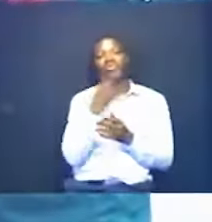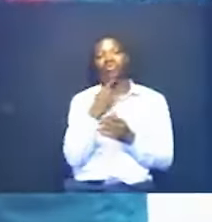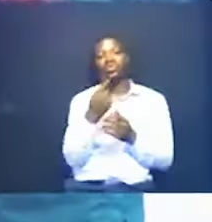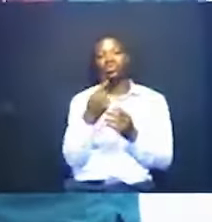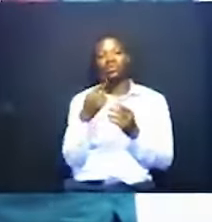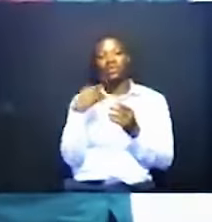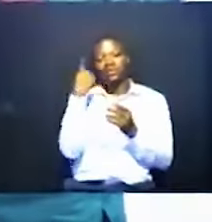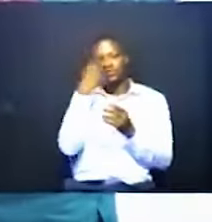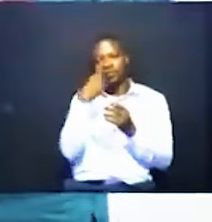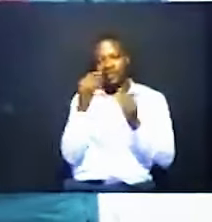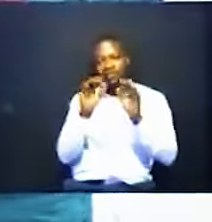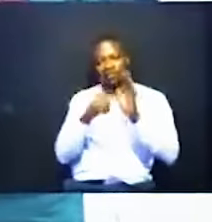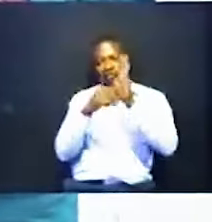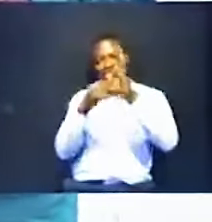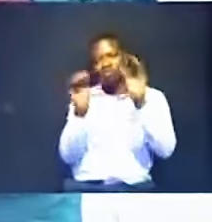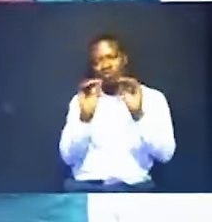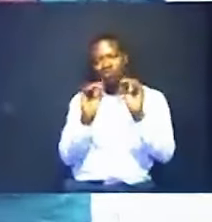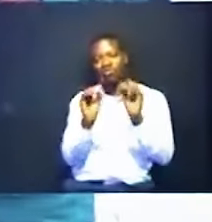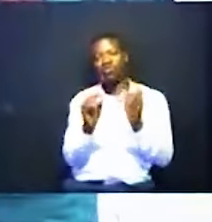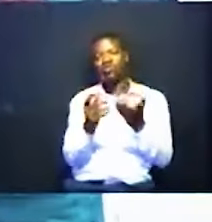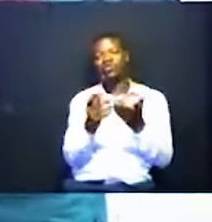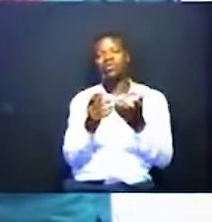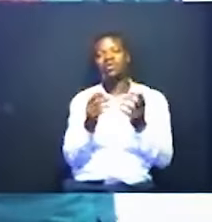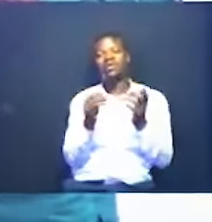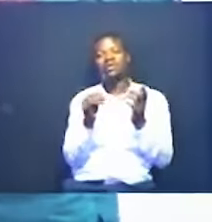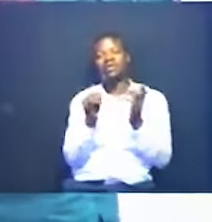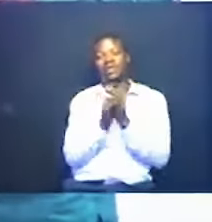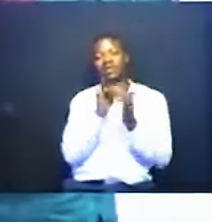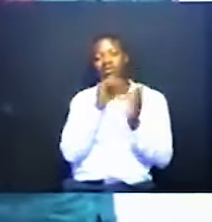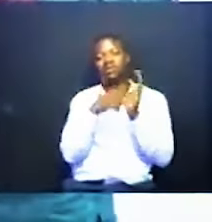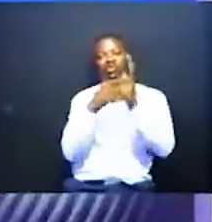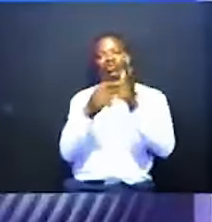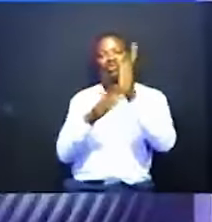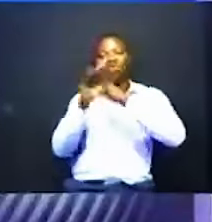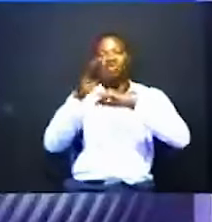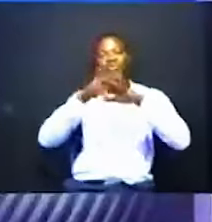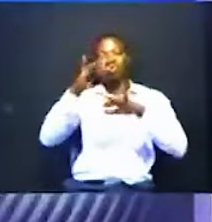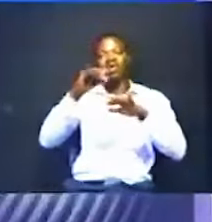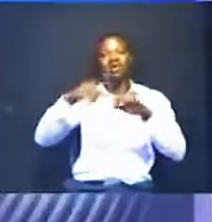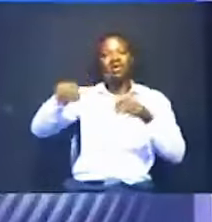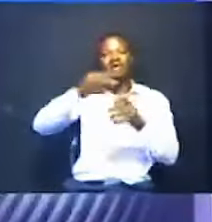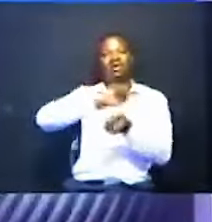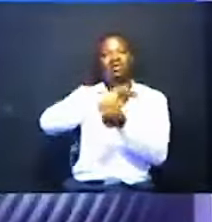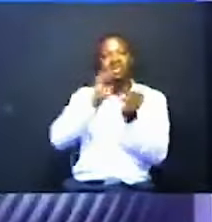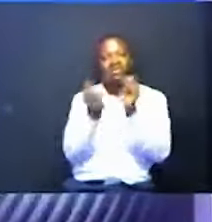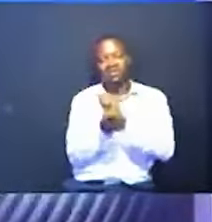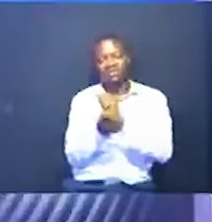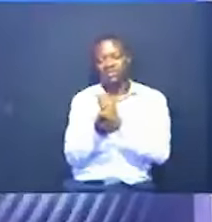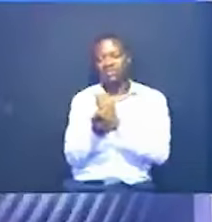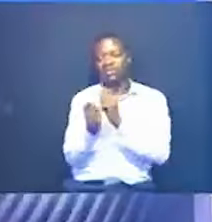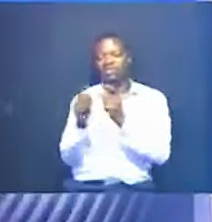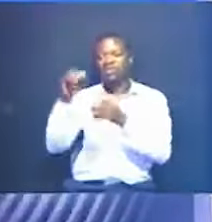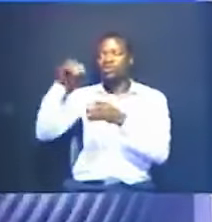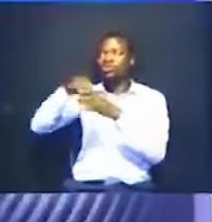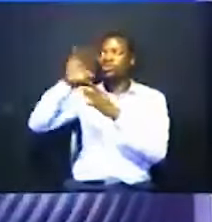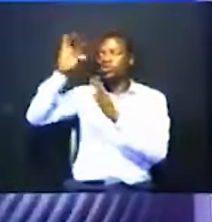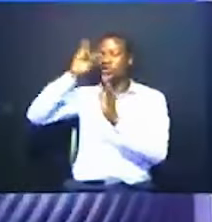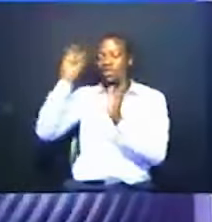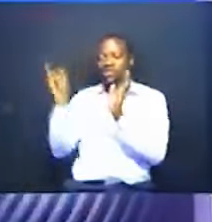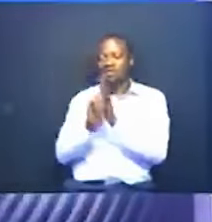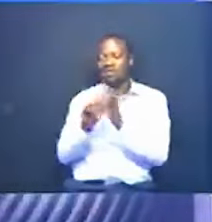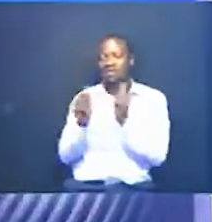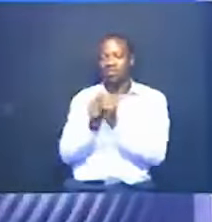unveiled faces contemplate the Lord's glory, are being transformed into his image with